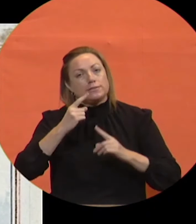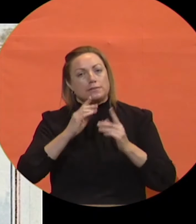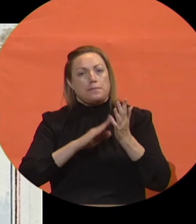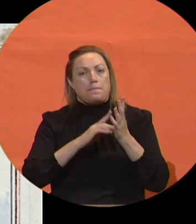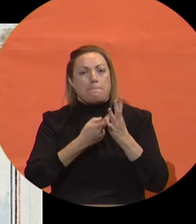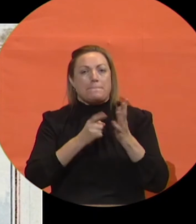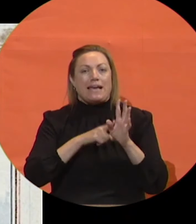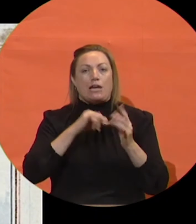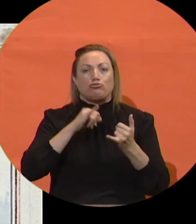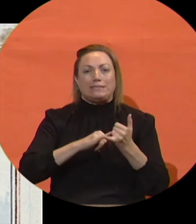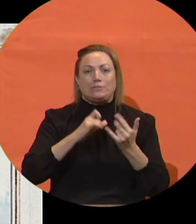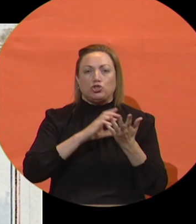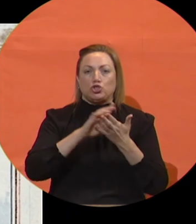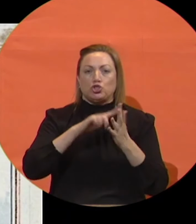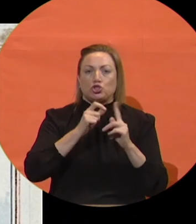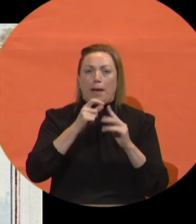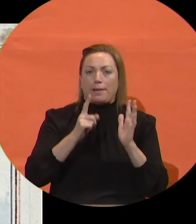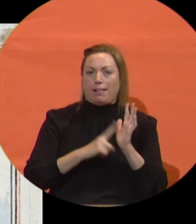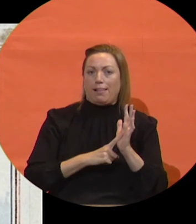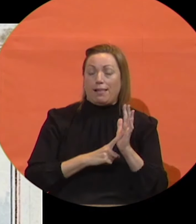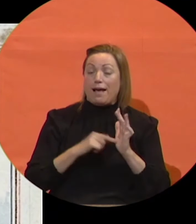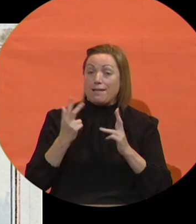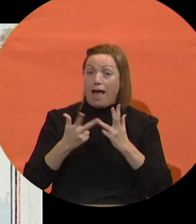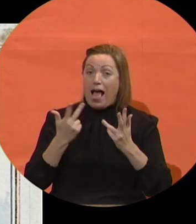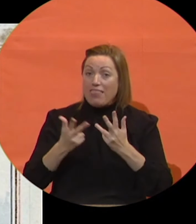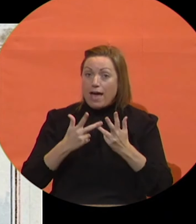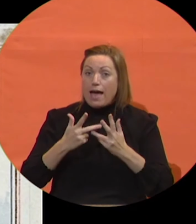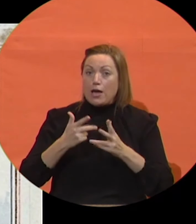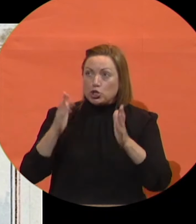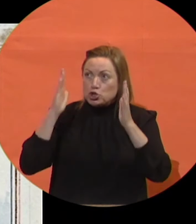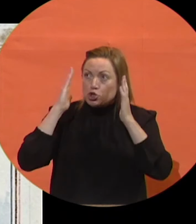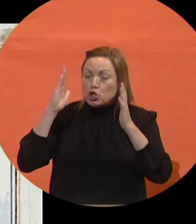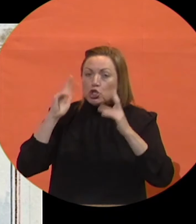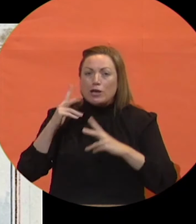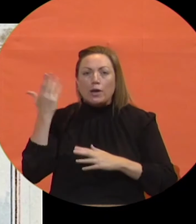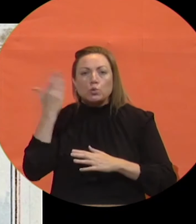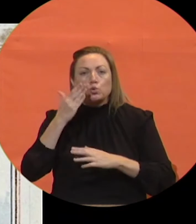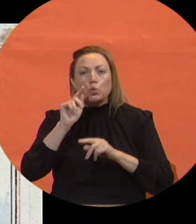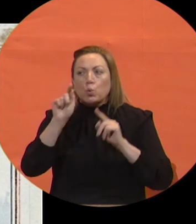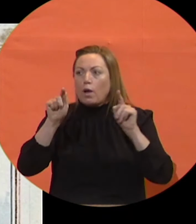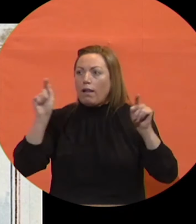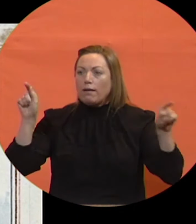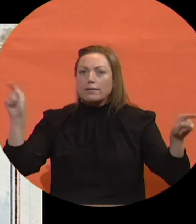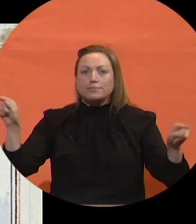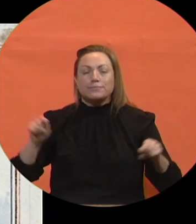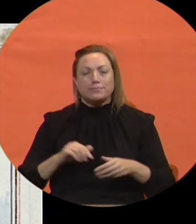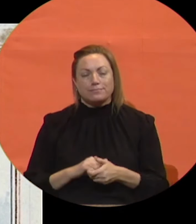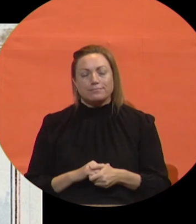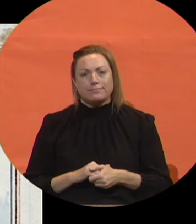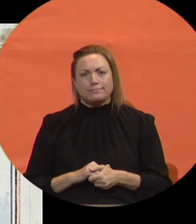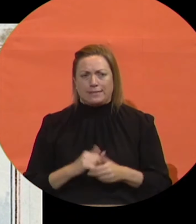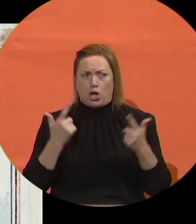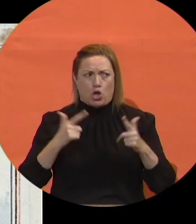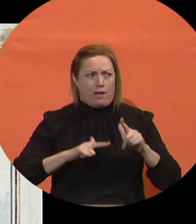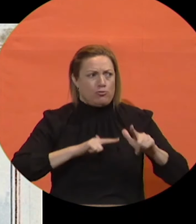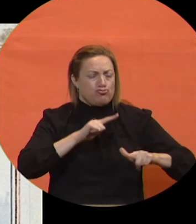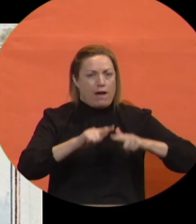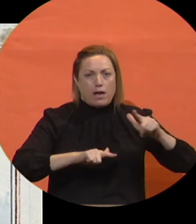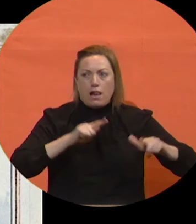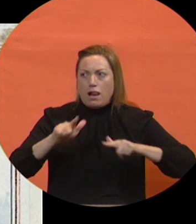and many other churches and schools elsewhere. He travelled unceasingly around this